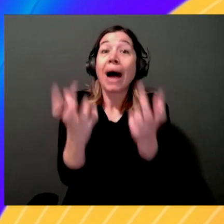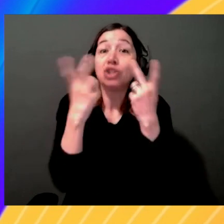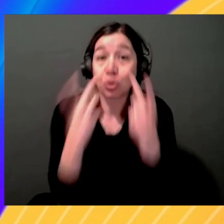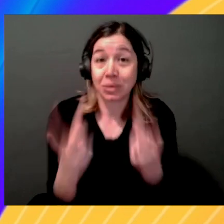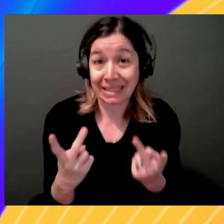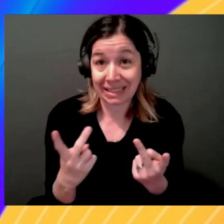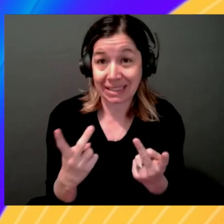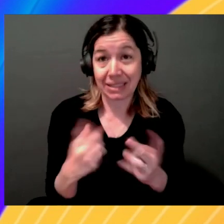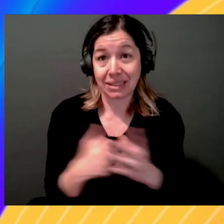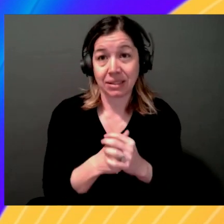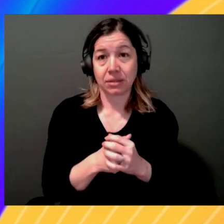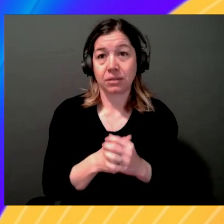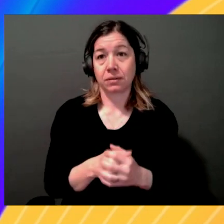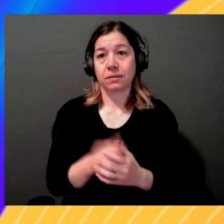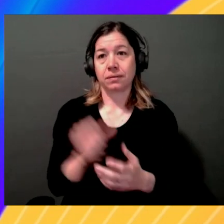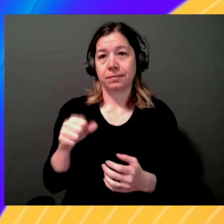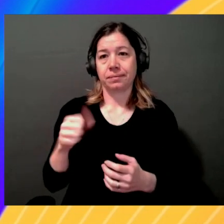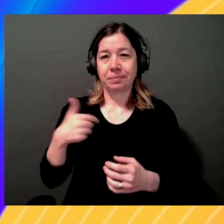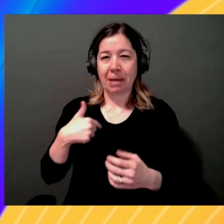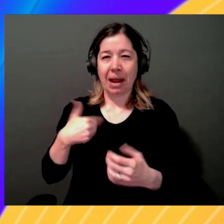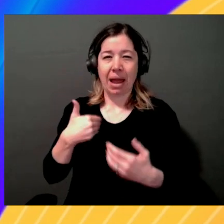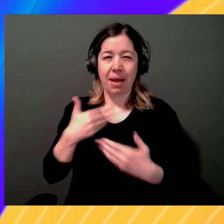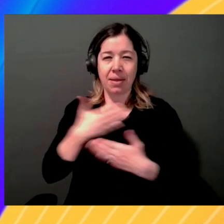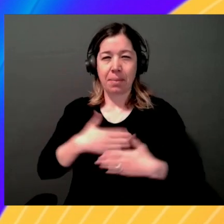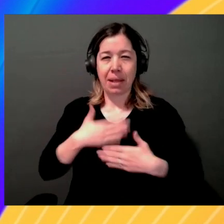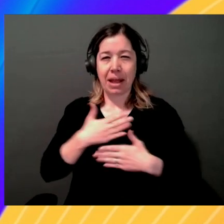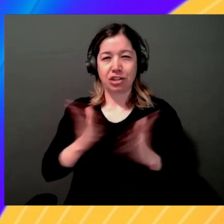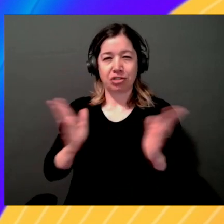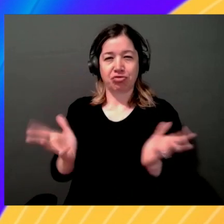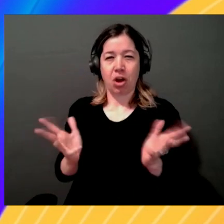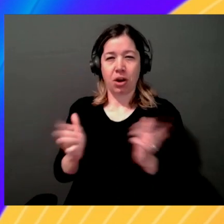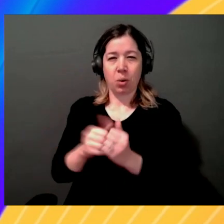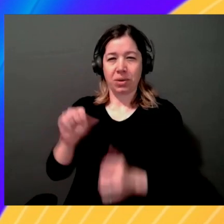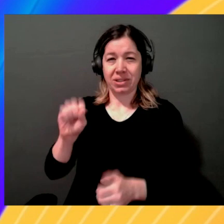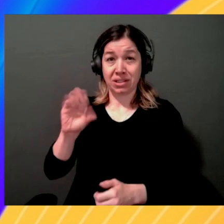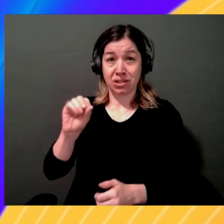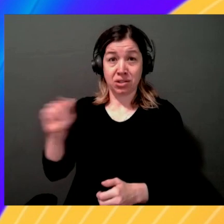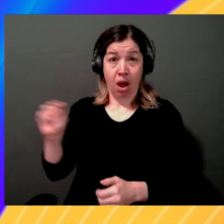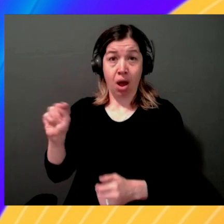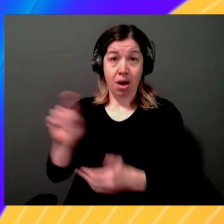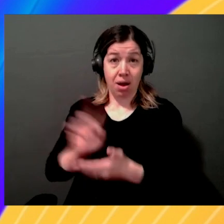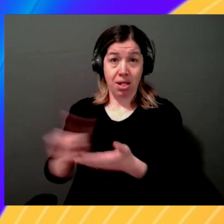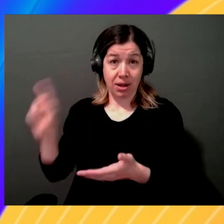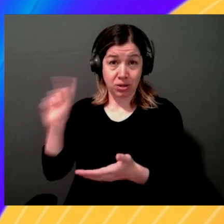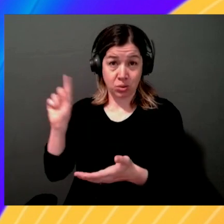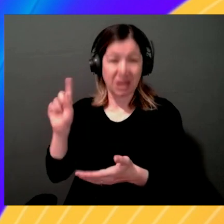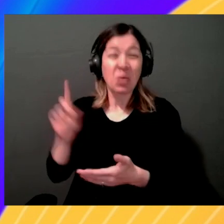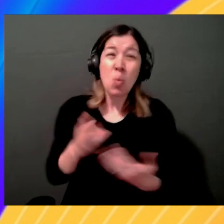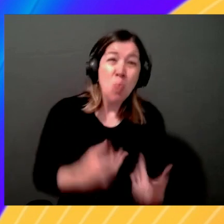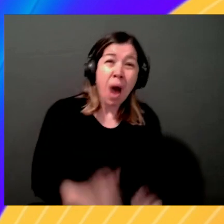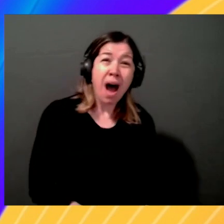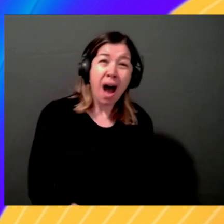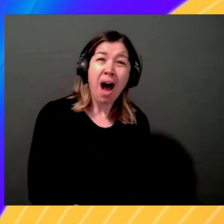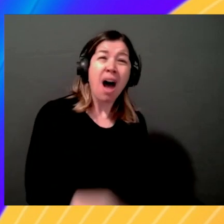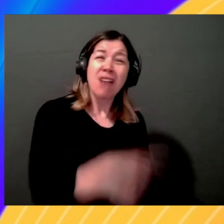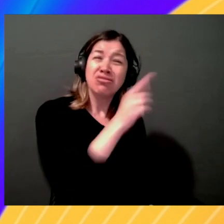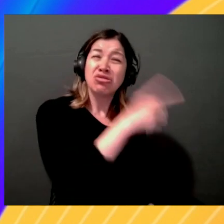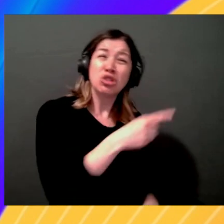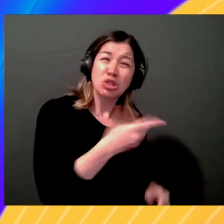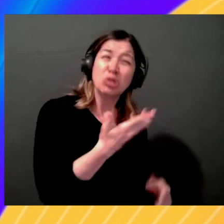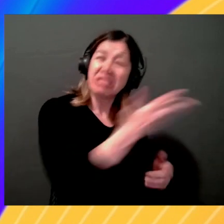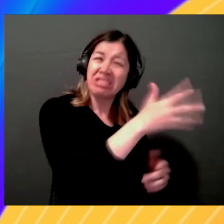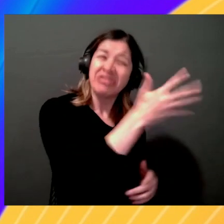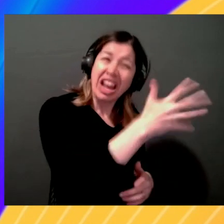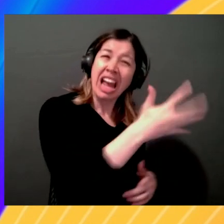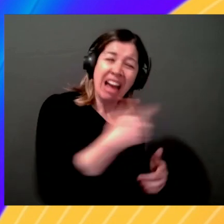so I had the pleasure of talking with Scott earlier last week. Did what? Yeah. Okay, that's cheating. And he said that he had a demo he wanted to show us, and I was